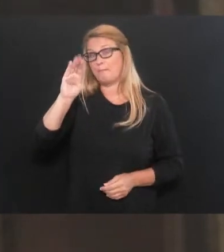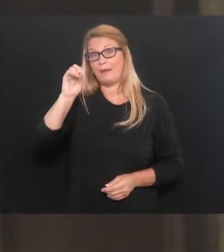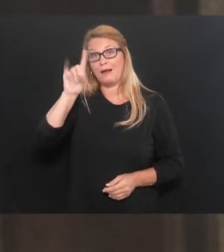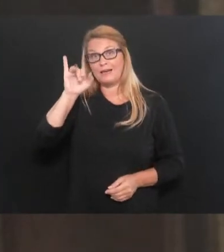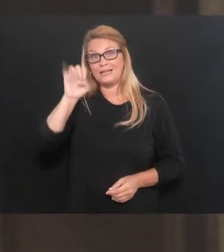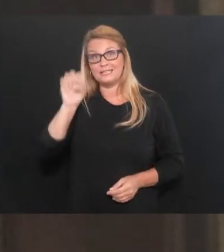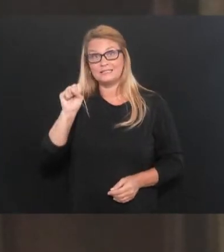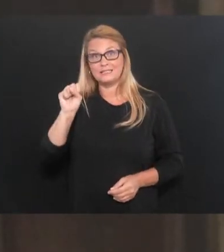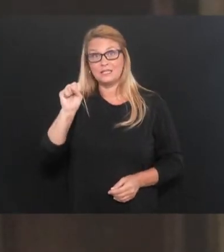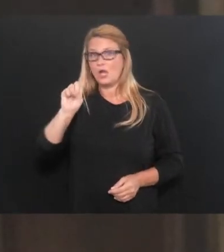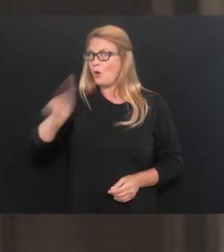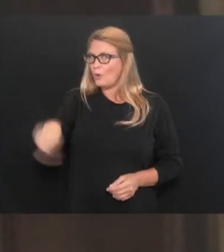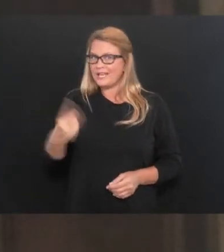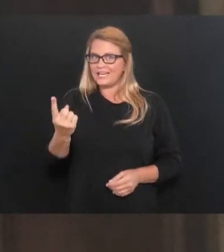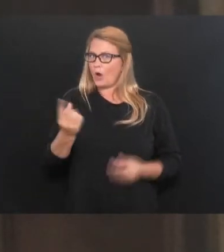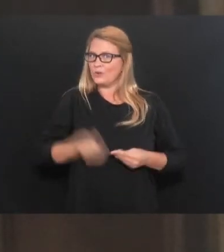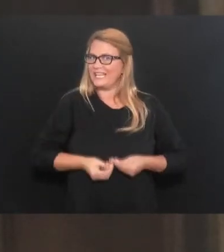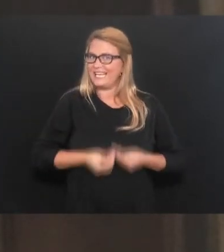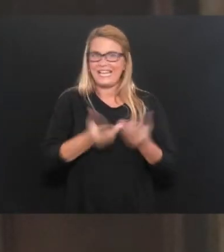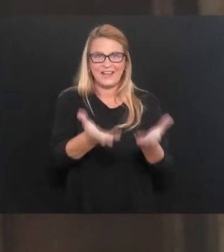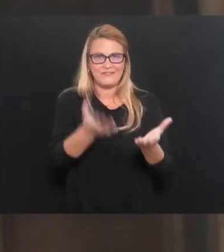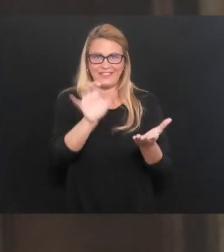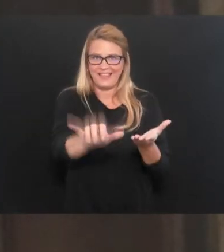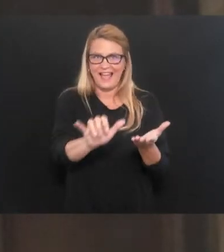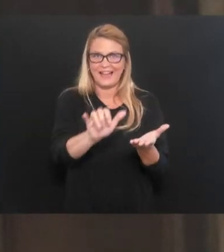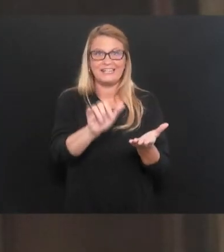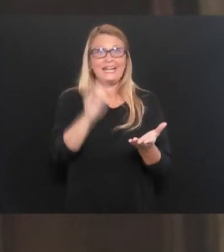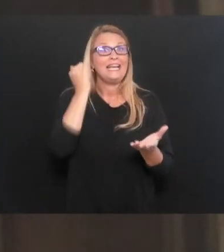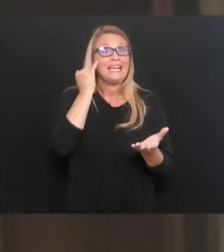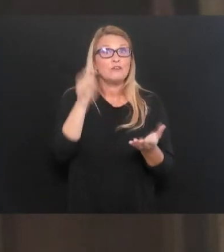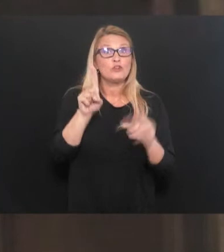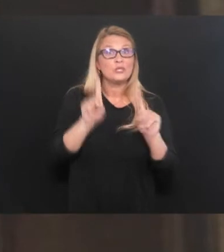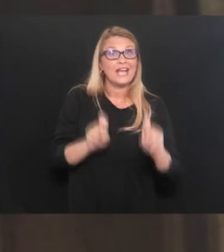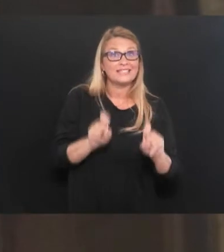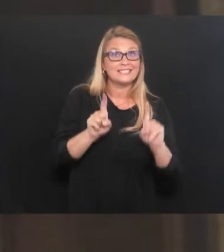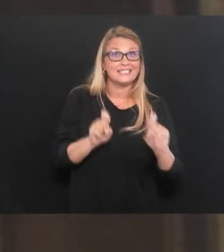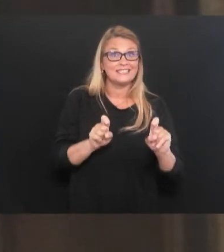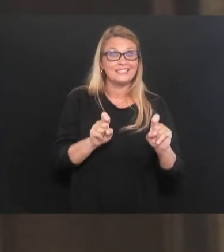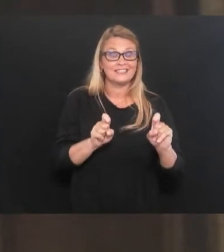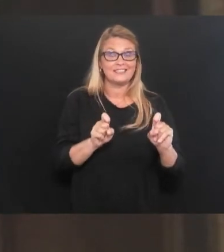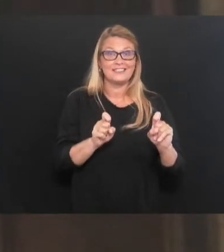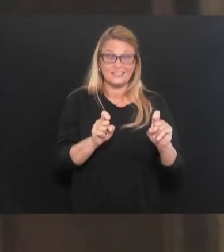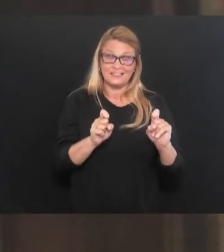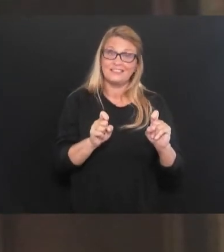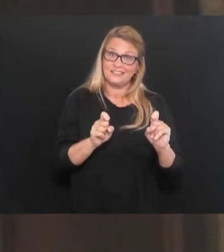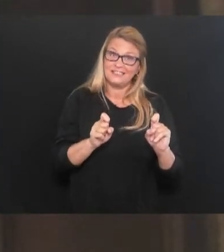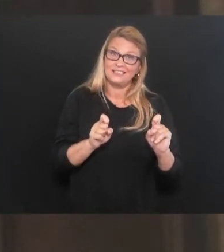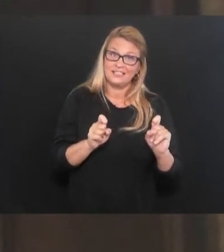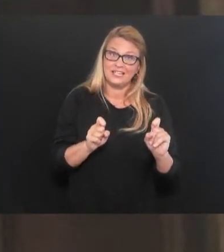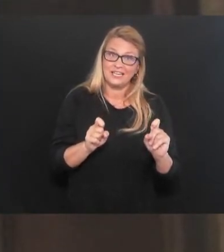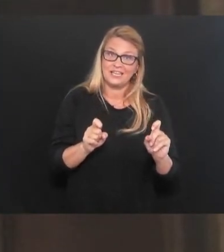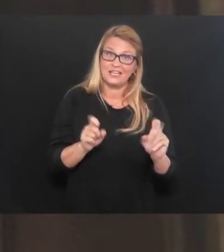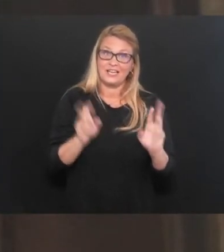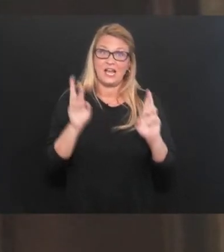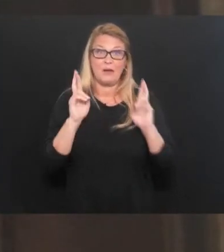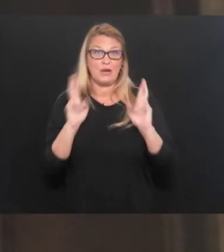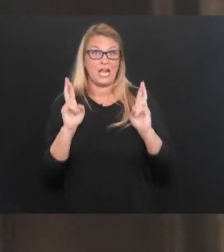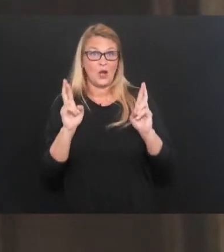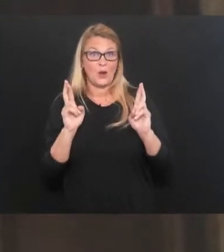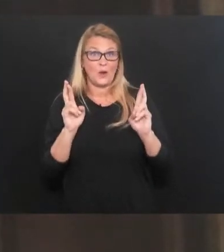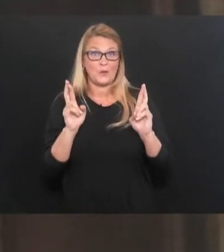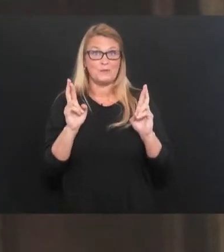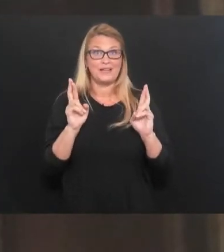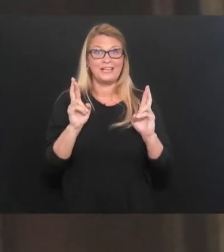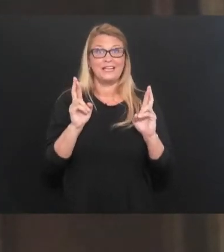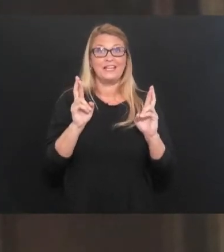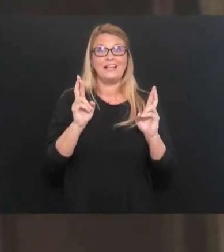only get that to people if people get tested. And we hope that by talking